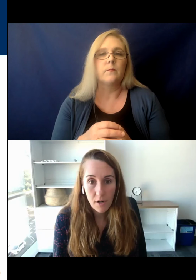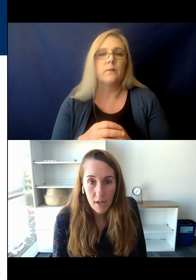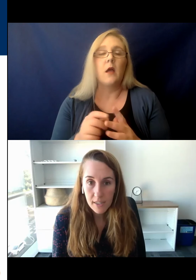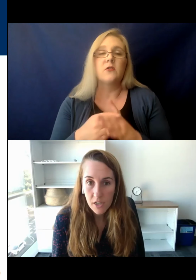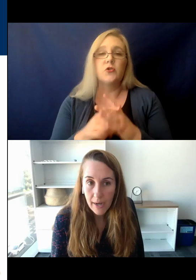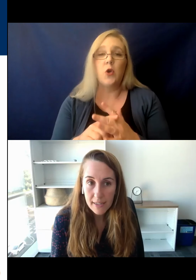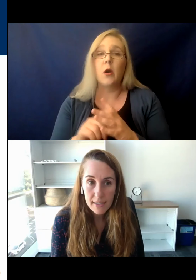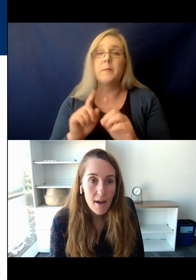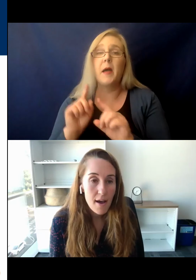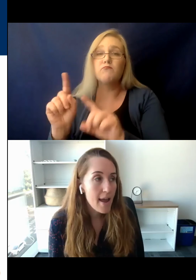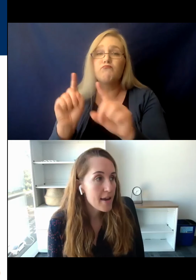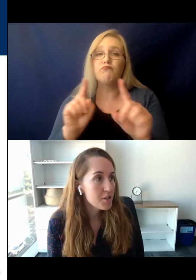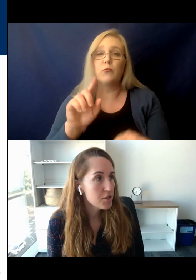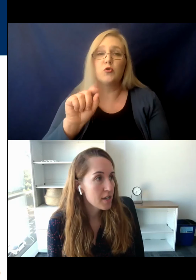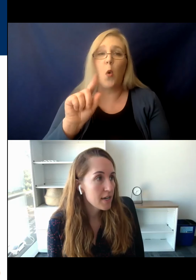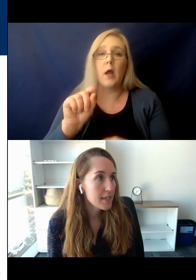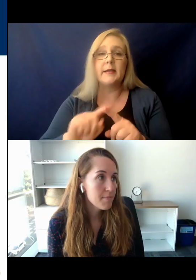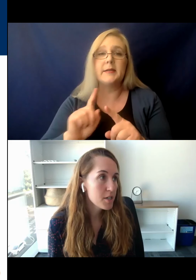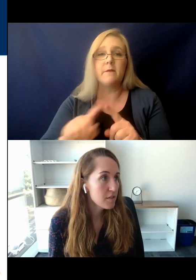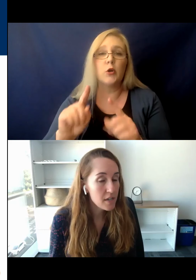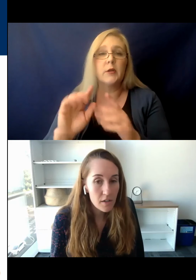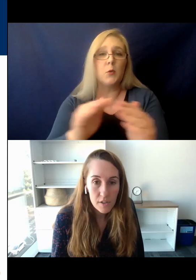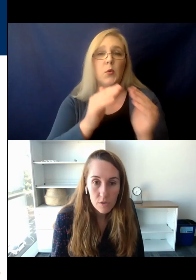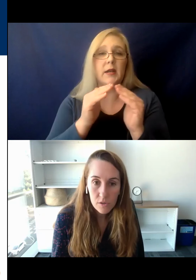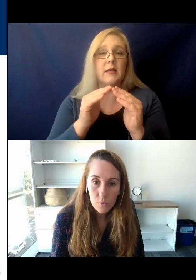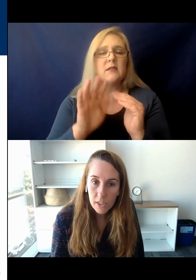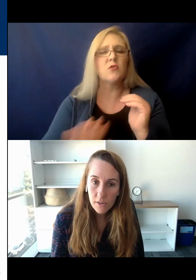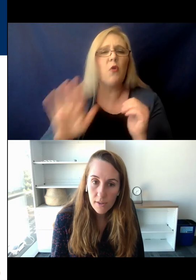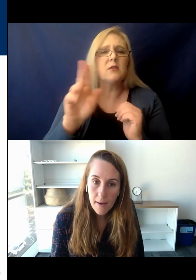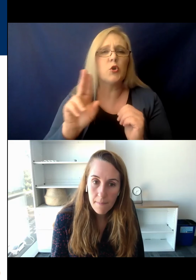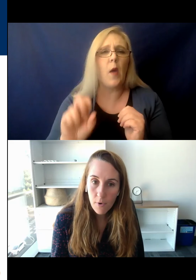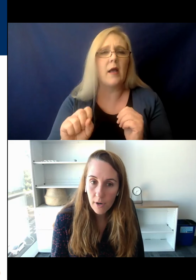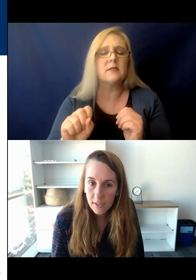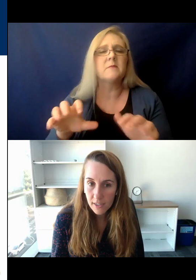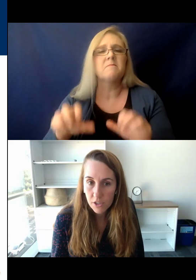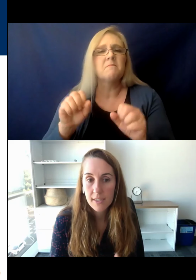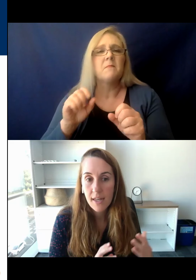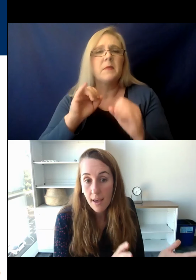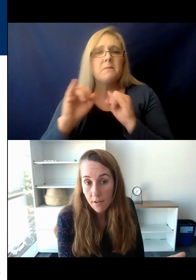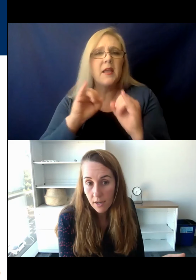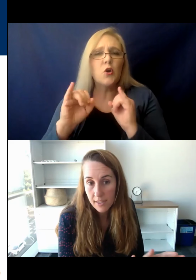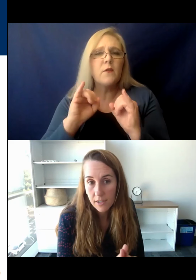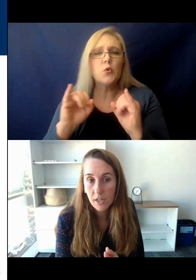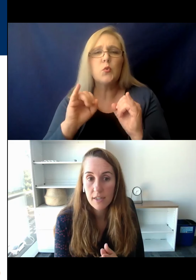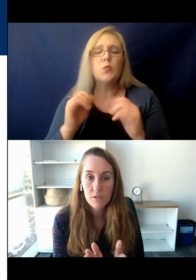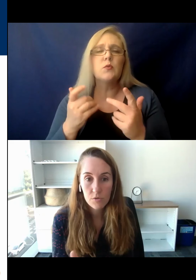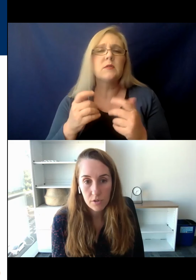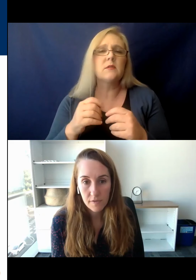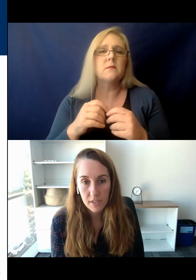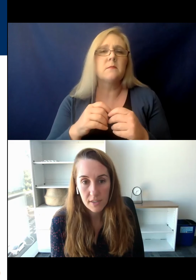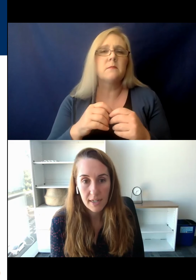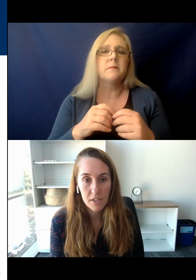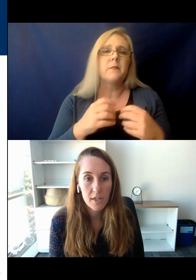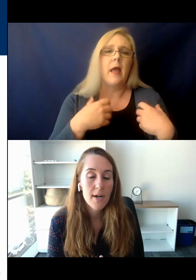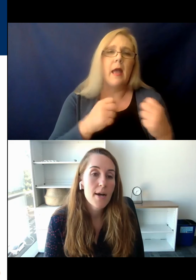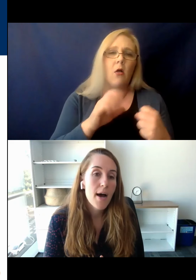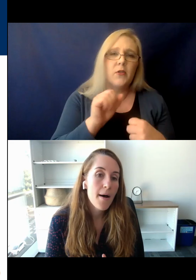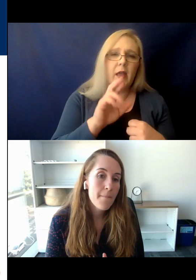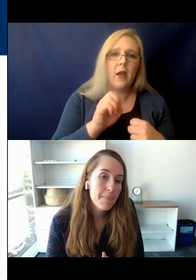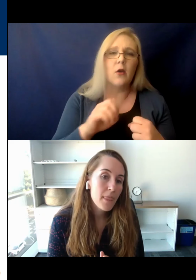communities across the US and conducting a bunch of interviews with organizations in the healthcare sector and the social services